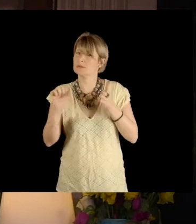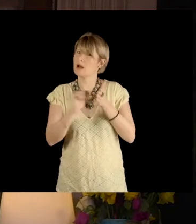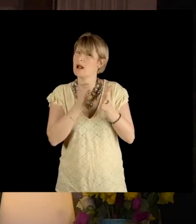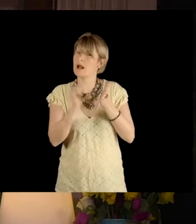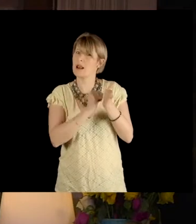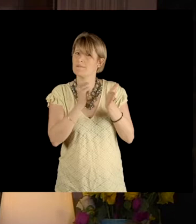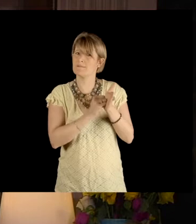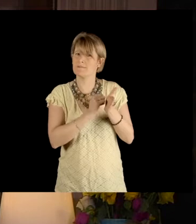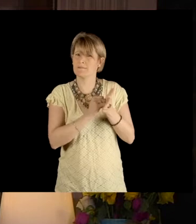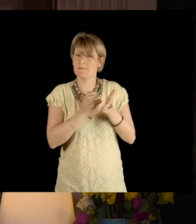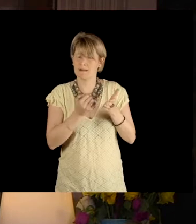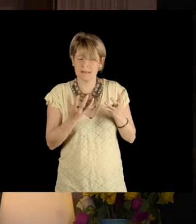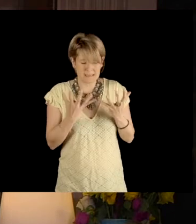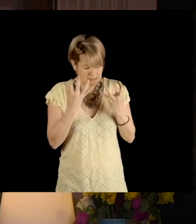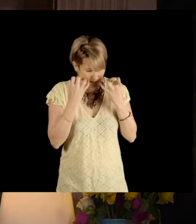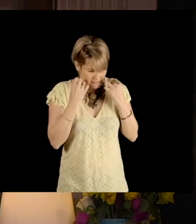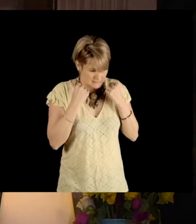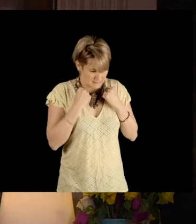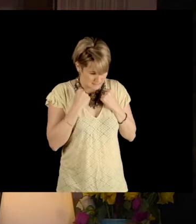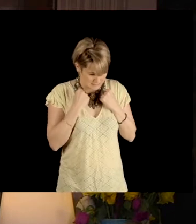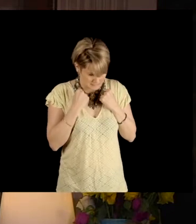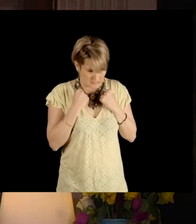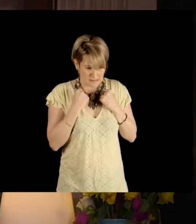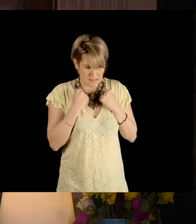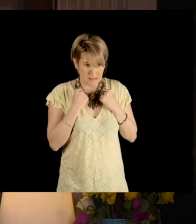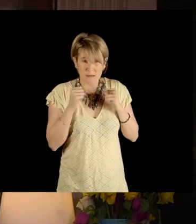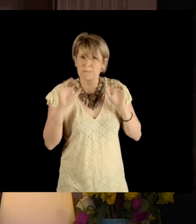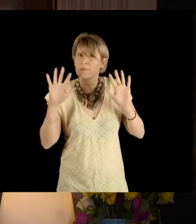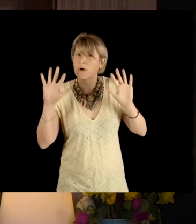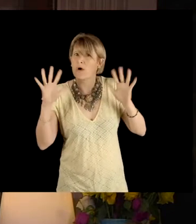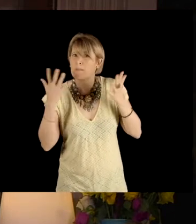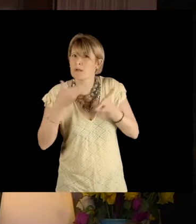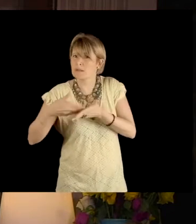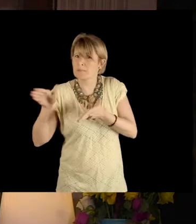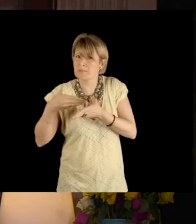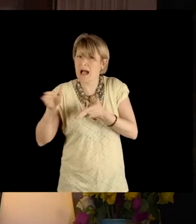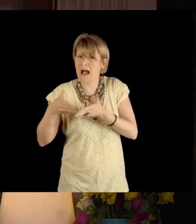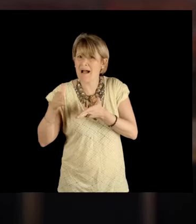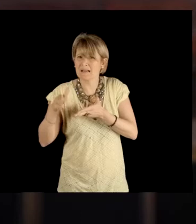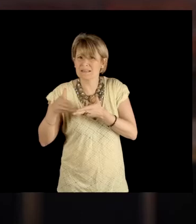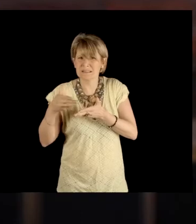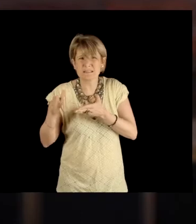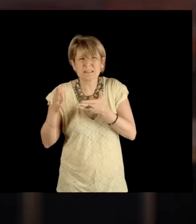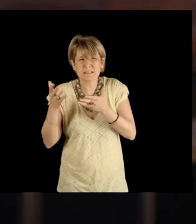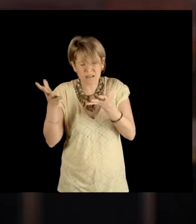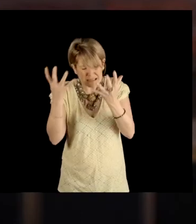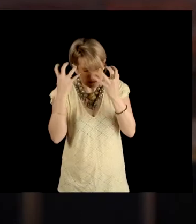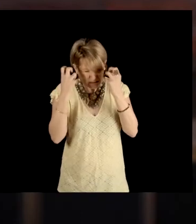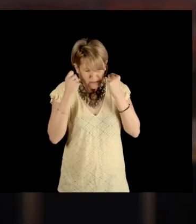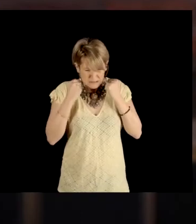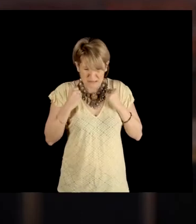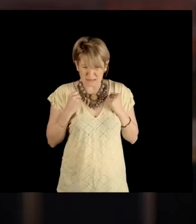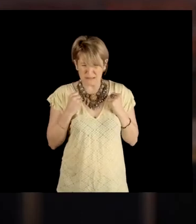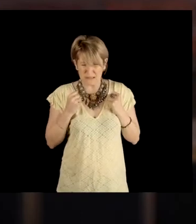song, then you sound so wise or full of knowledge, oh, I know this song. But if these cognates are